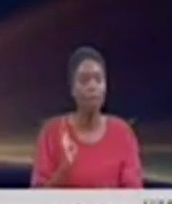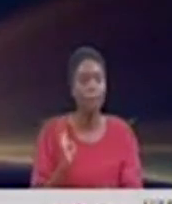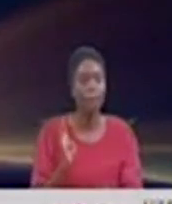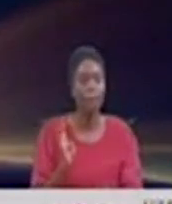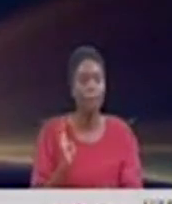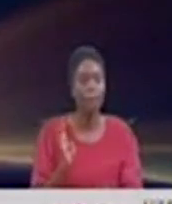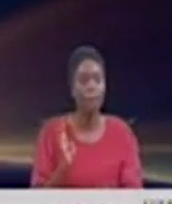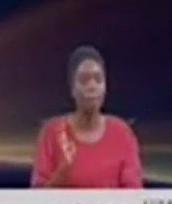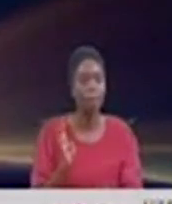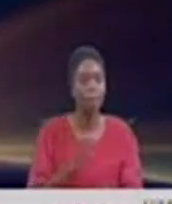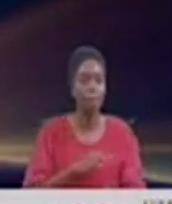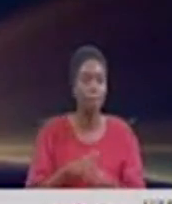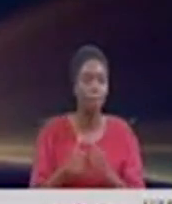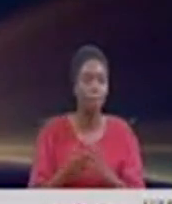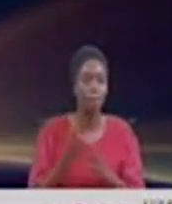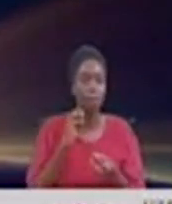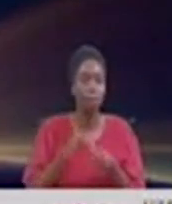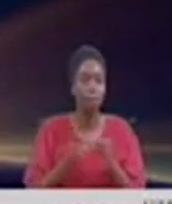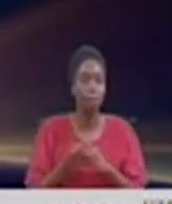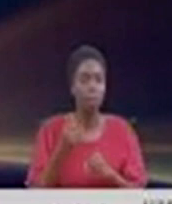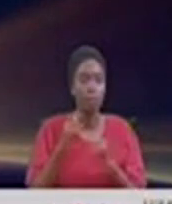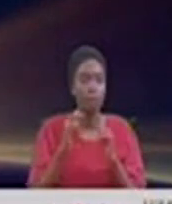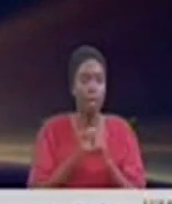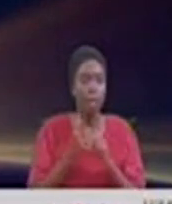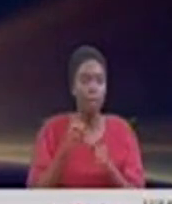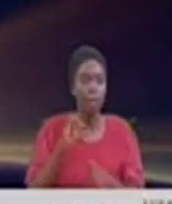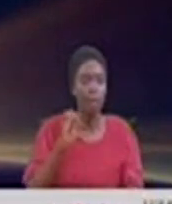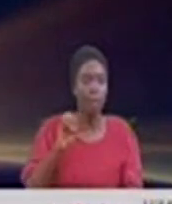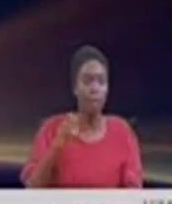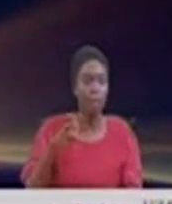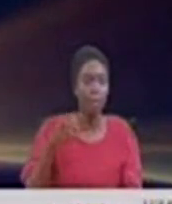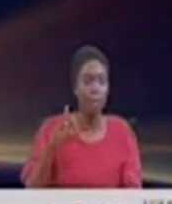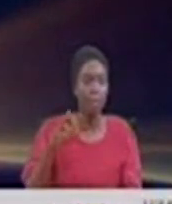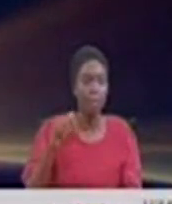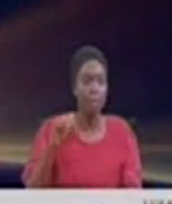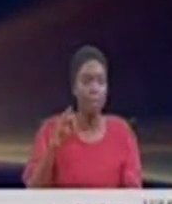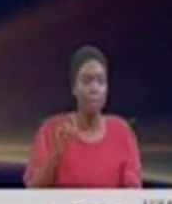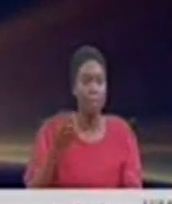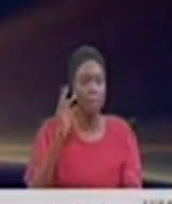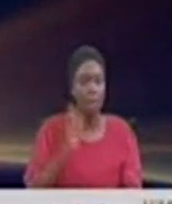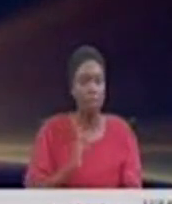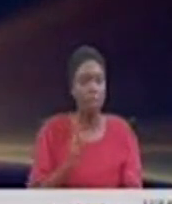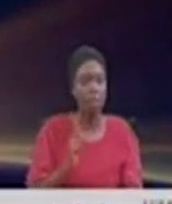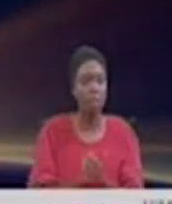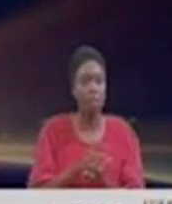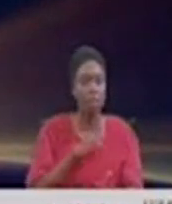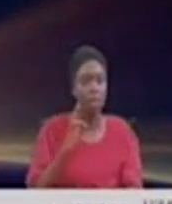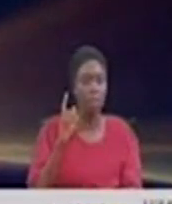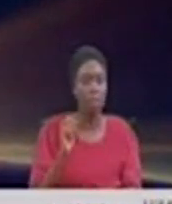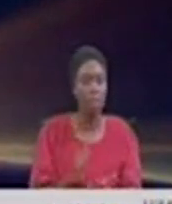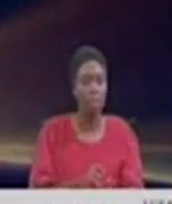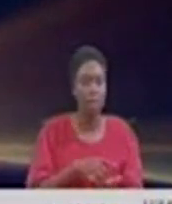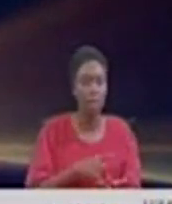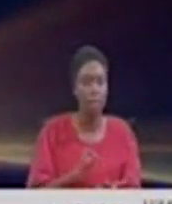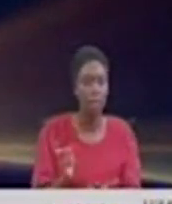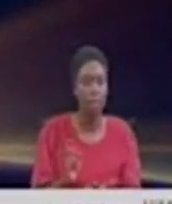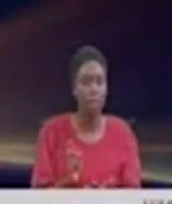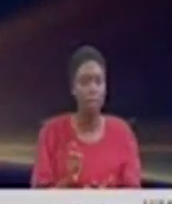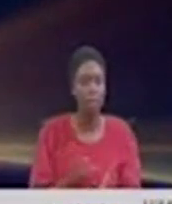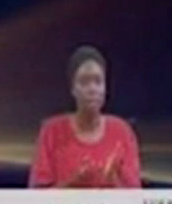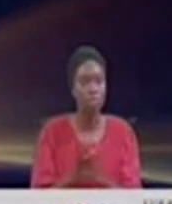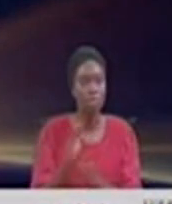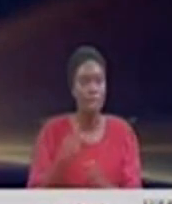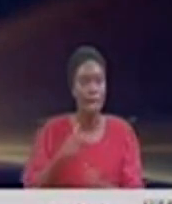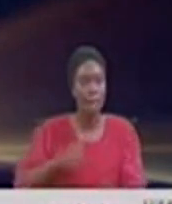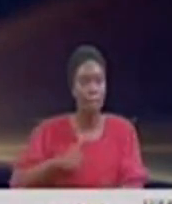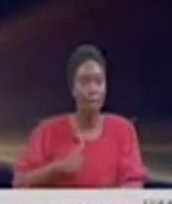35,400. All that were numbered of the camp of Ephraim were 100,000 and 8,000 and 100